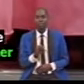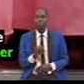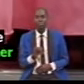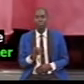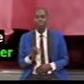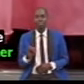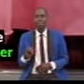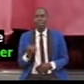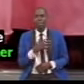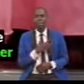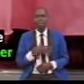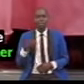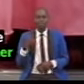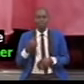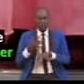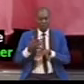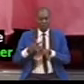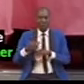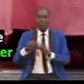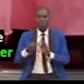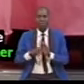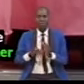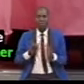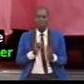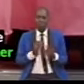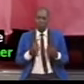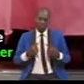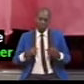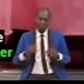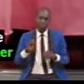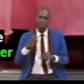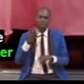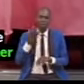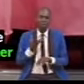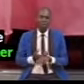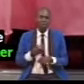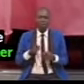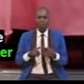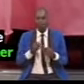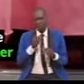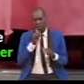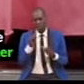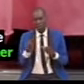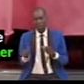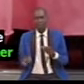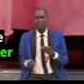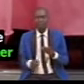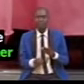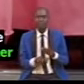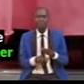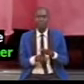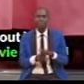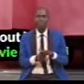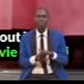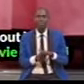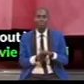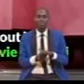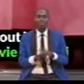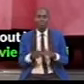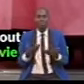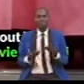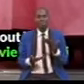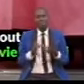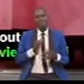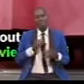feeling, and the emptiness I tried so hard to hide.